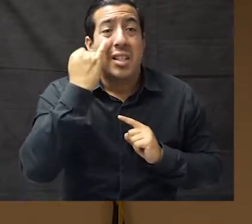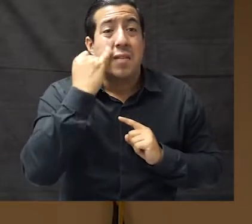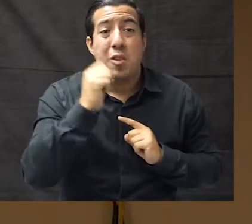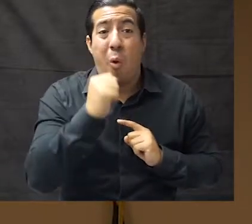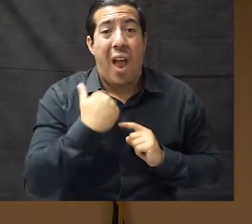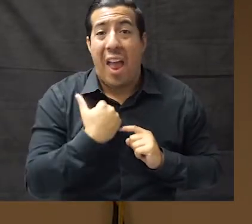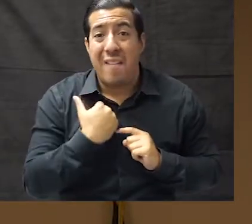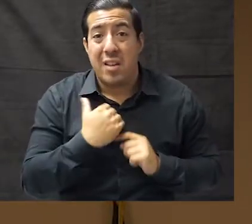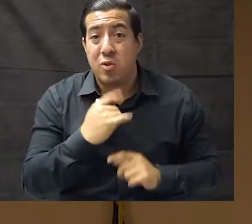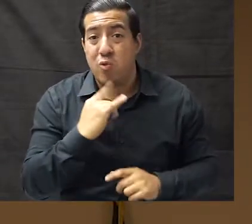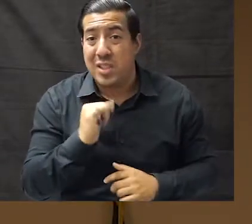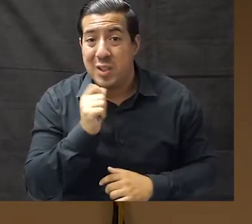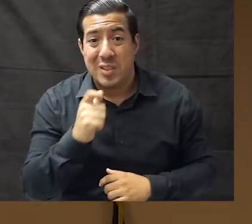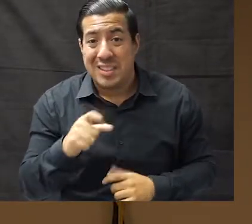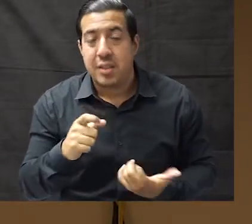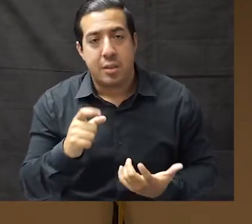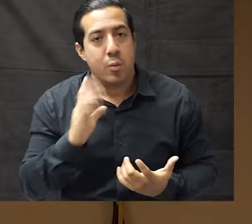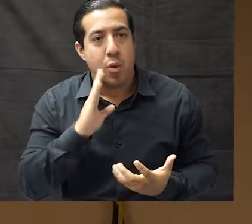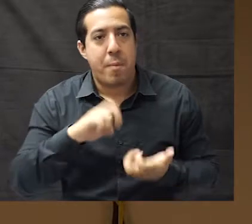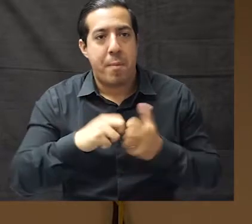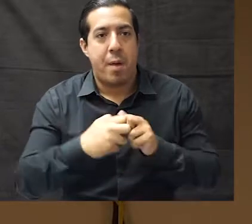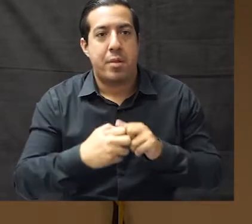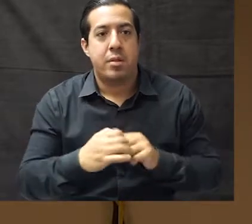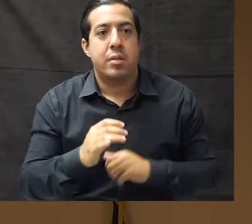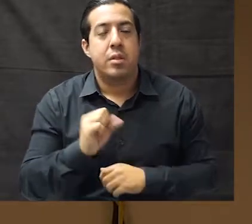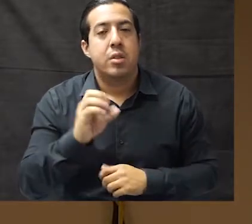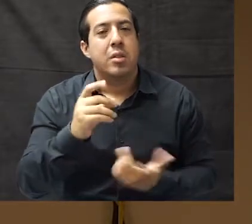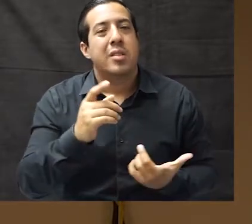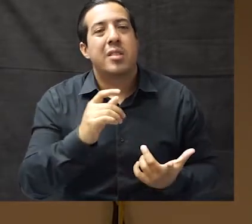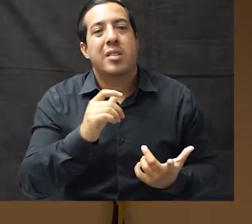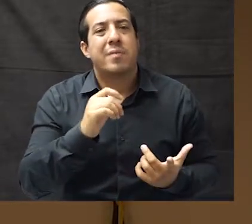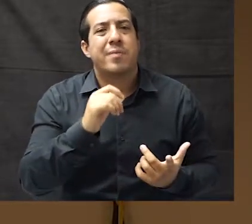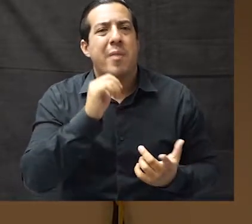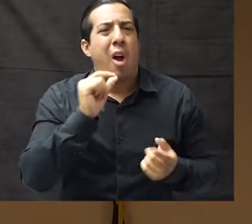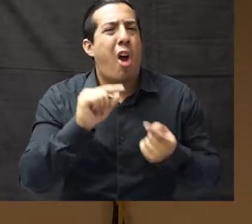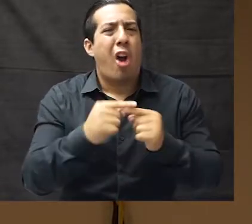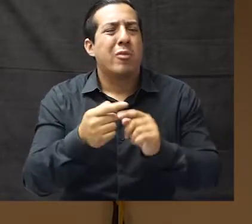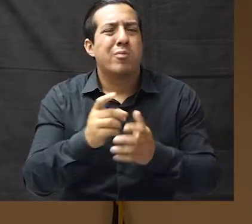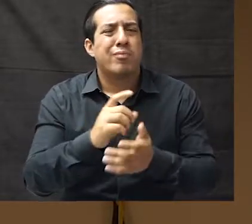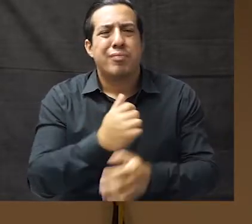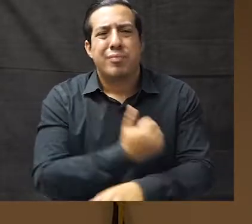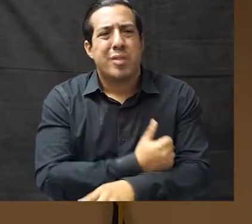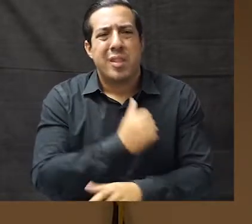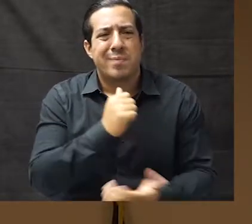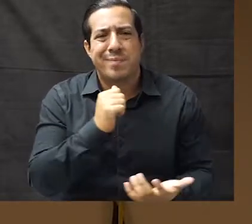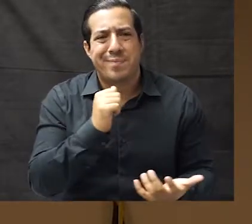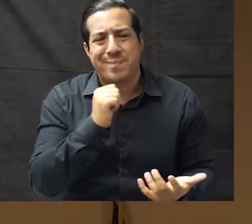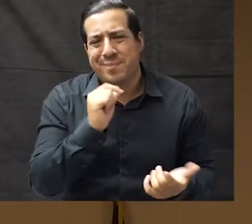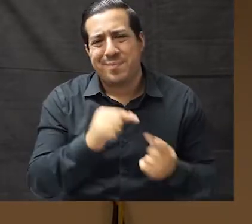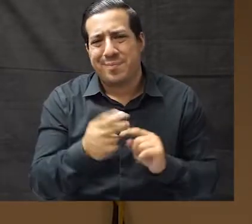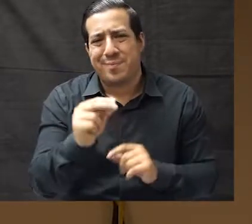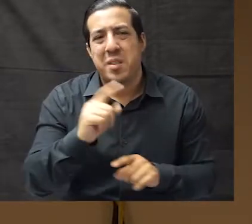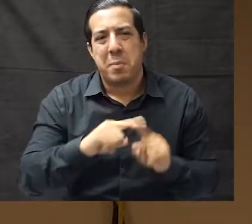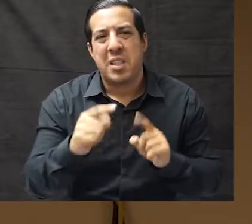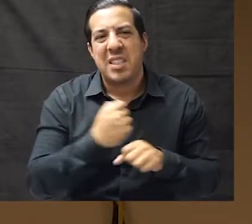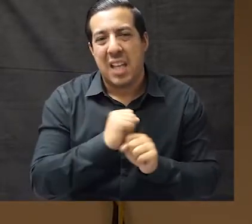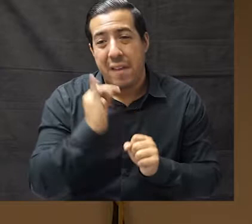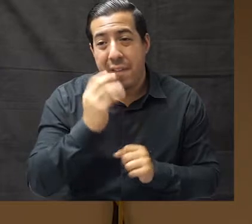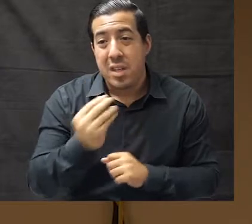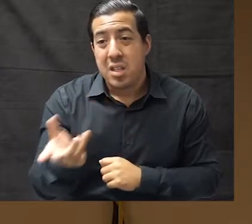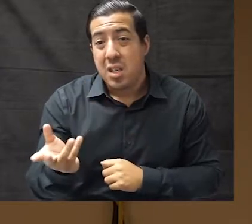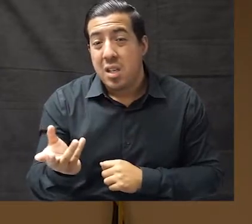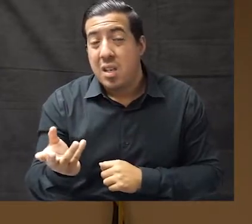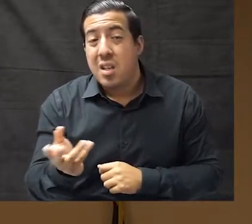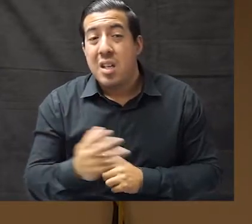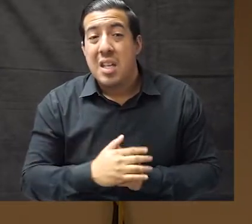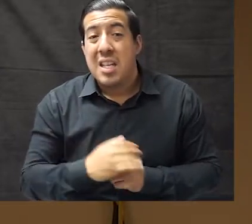these if you're out there, and know how to administer these things. They're really easy. These ones that the officers carry are really easy.